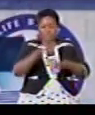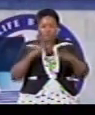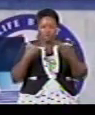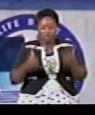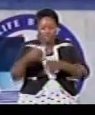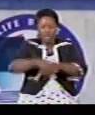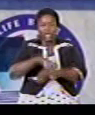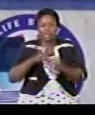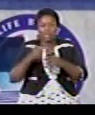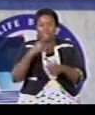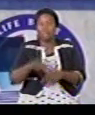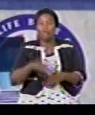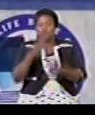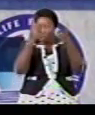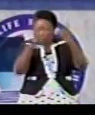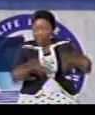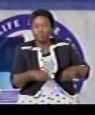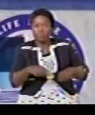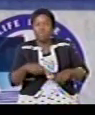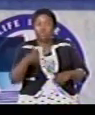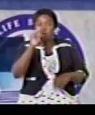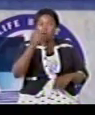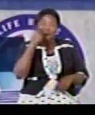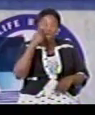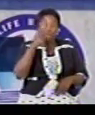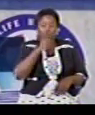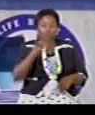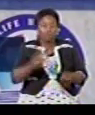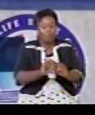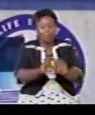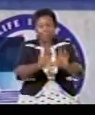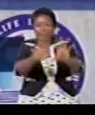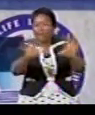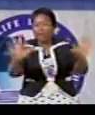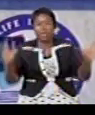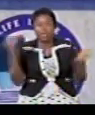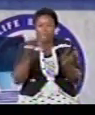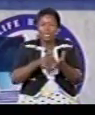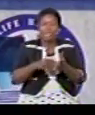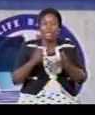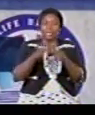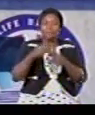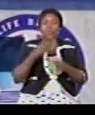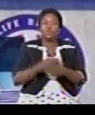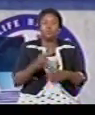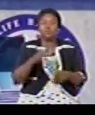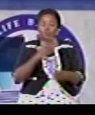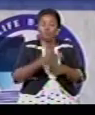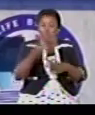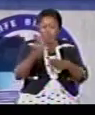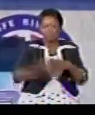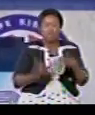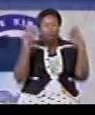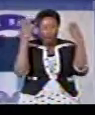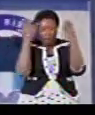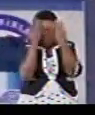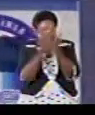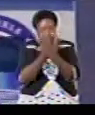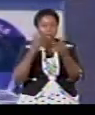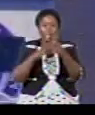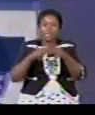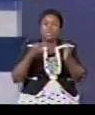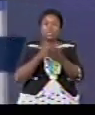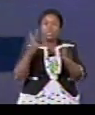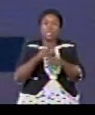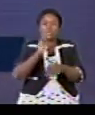come, your eyesight will brighten up. You're totally dim and dark, and it's like you cannot